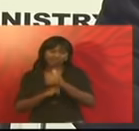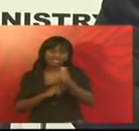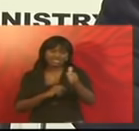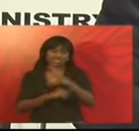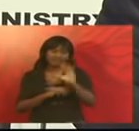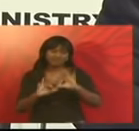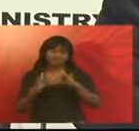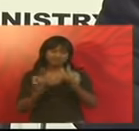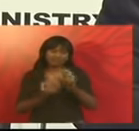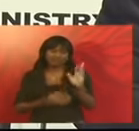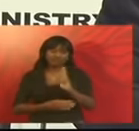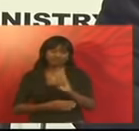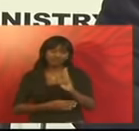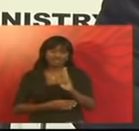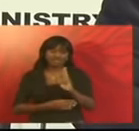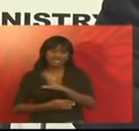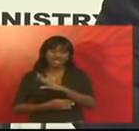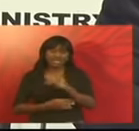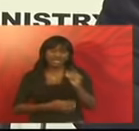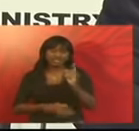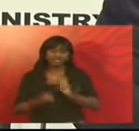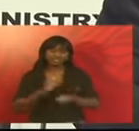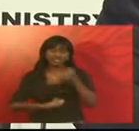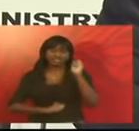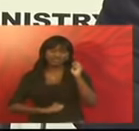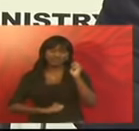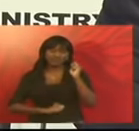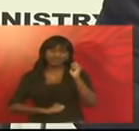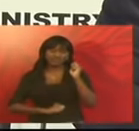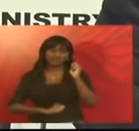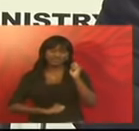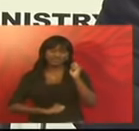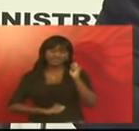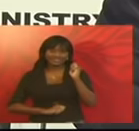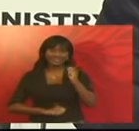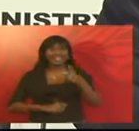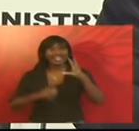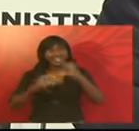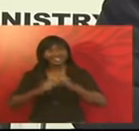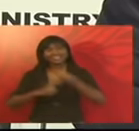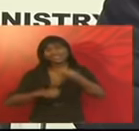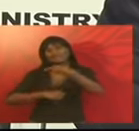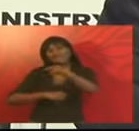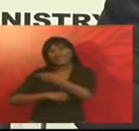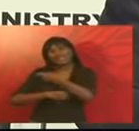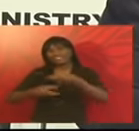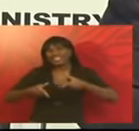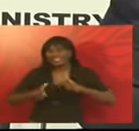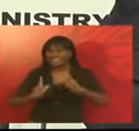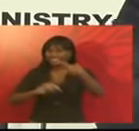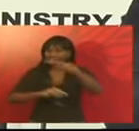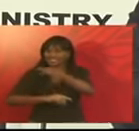family, friends, and Trinidad and Tobago by vaccinating. Let's vaccinate